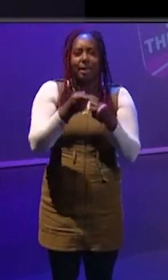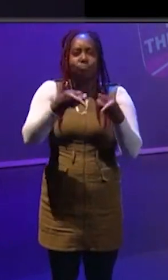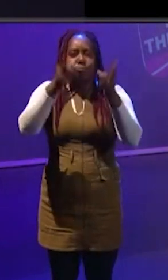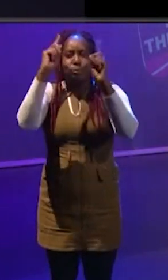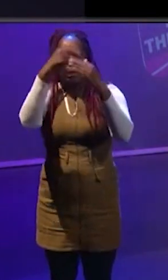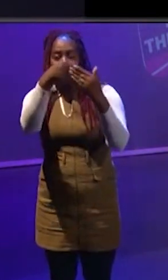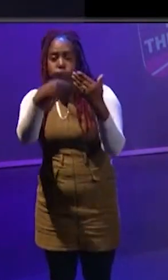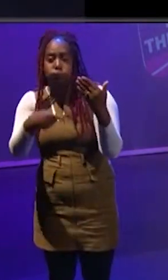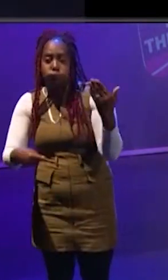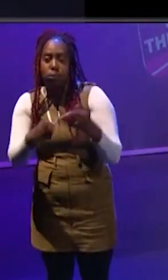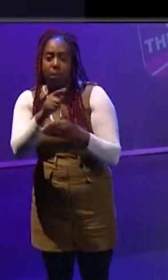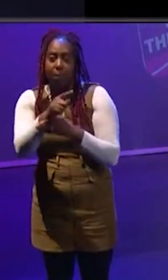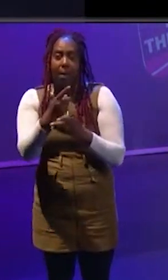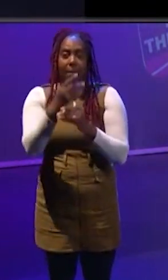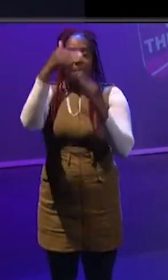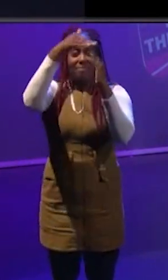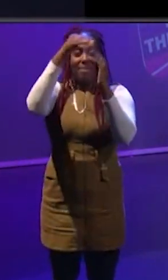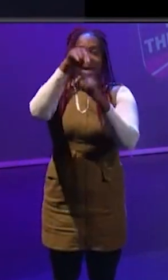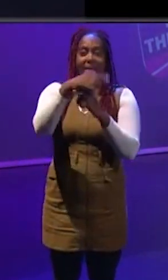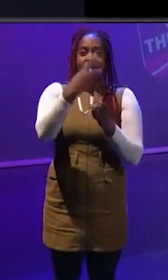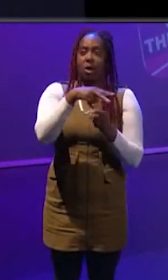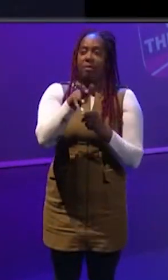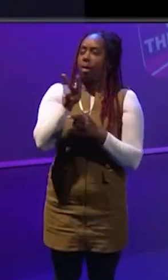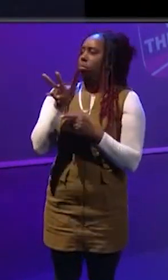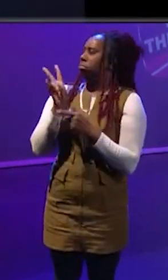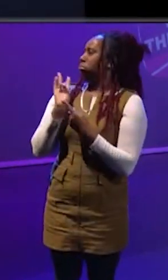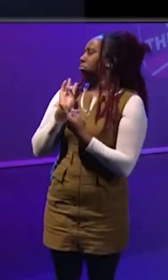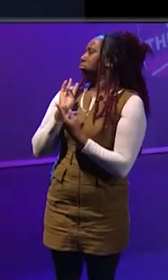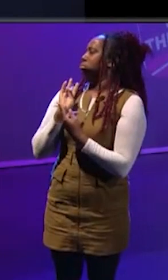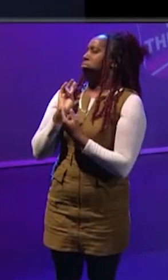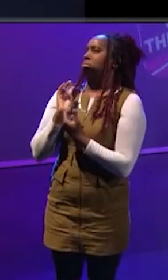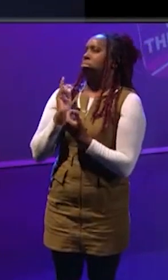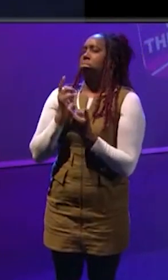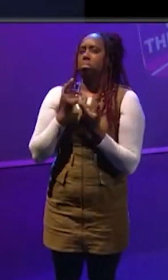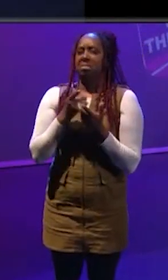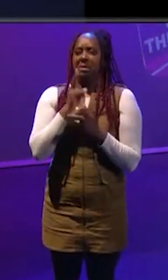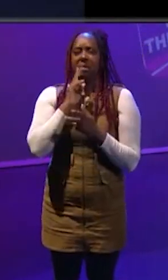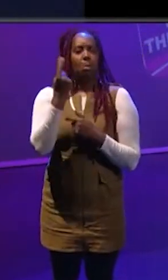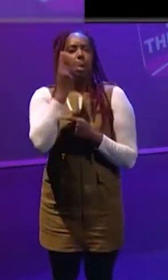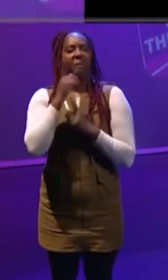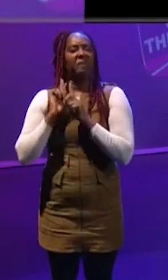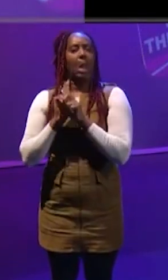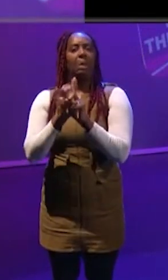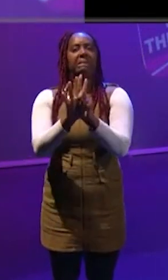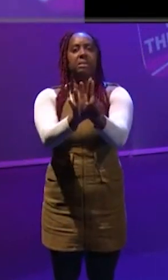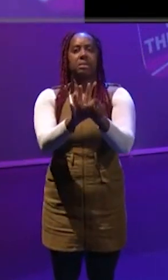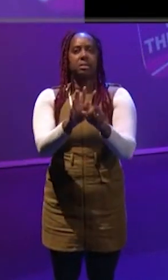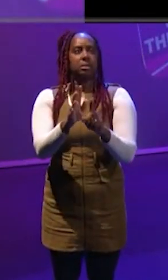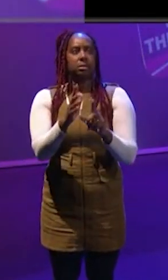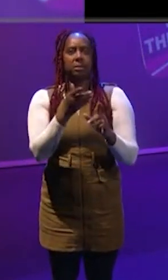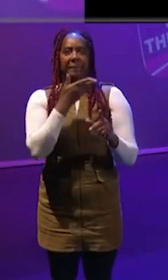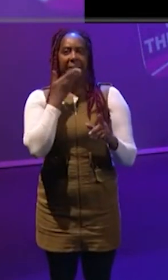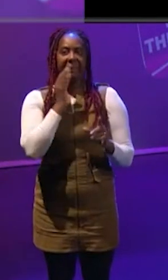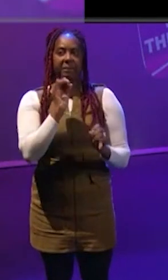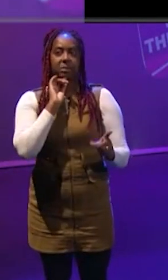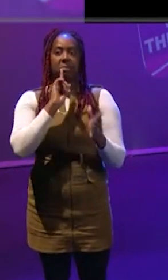And then whilst they're stood on their podium, they turn around and they look behind them and see who's following them. And more often than not, I think